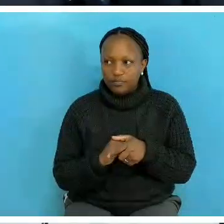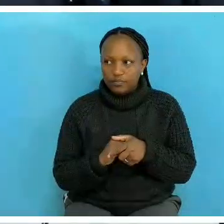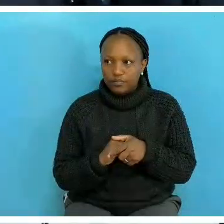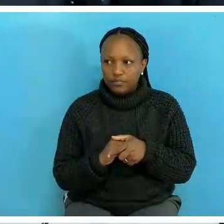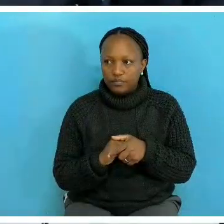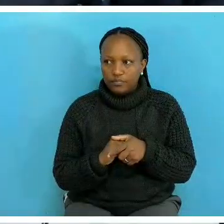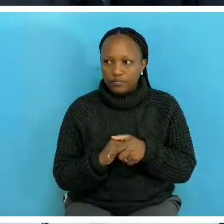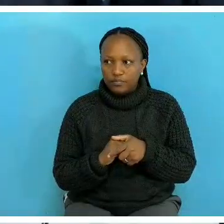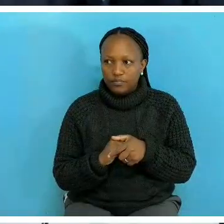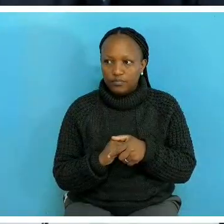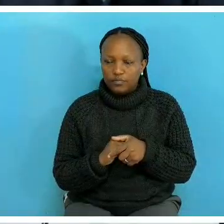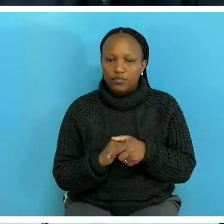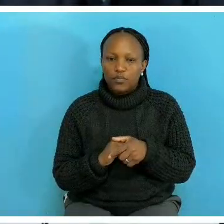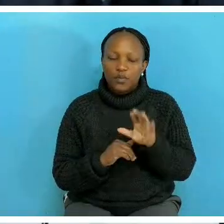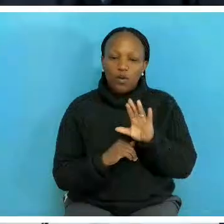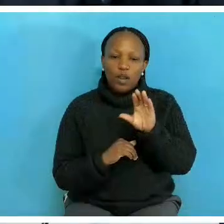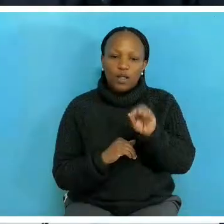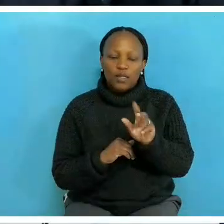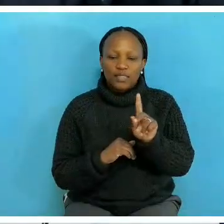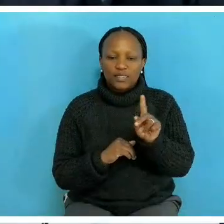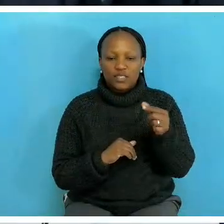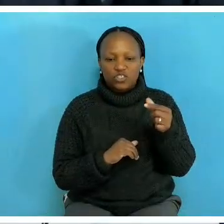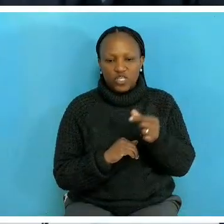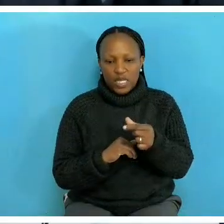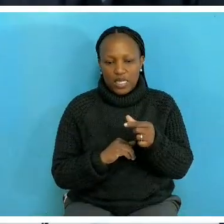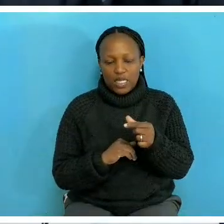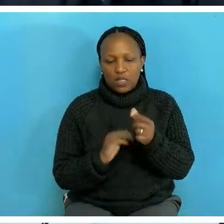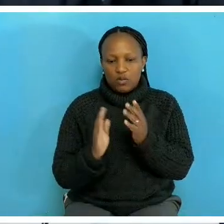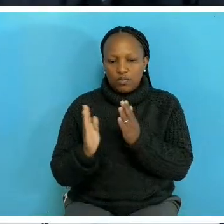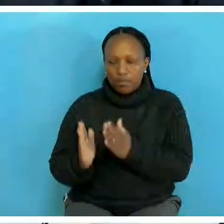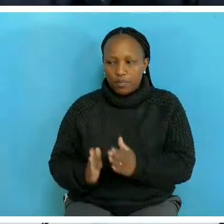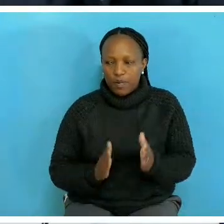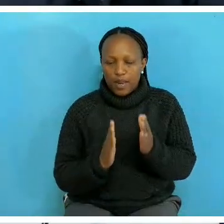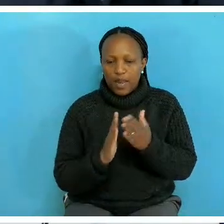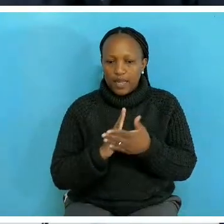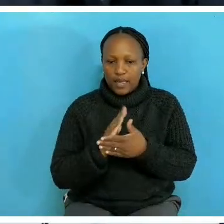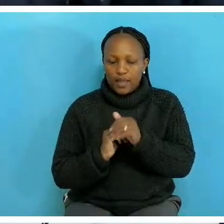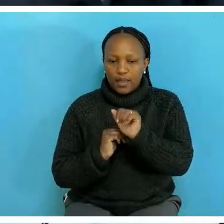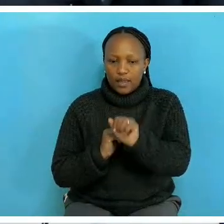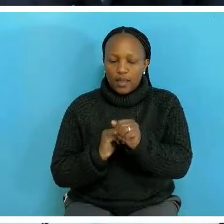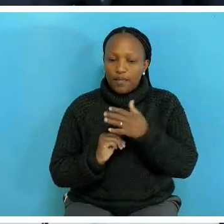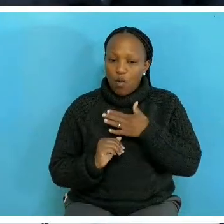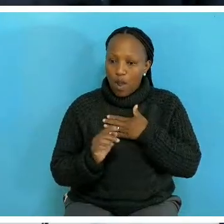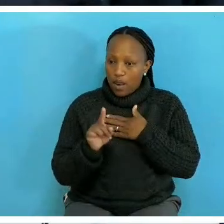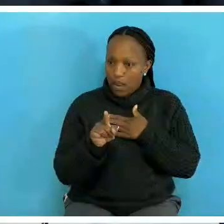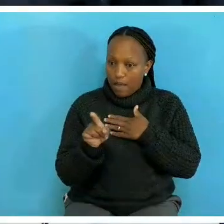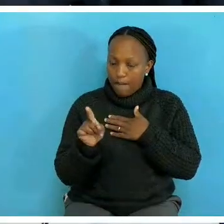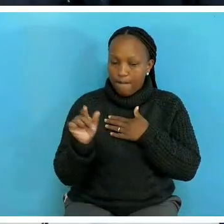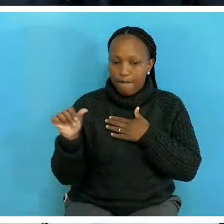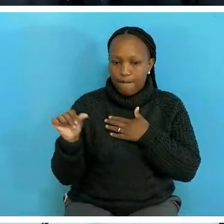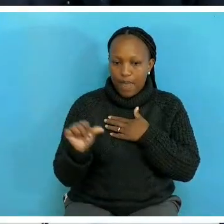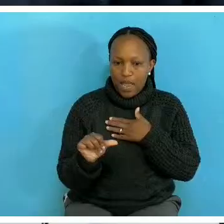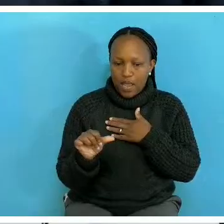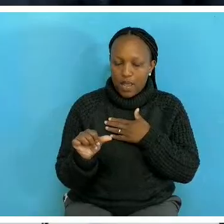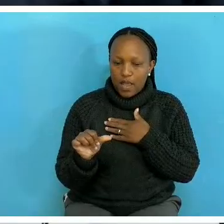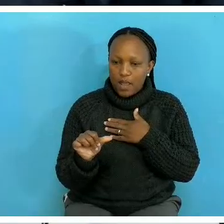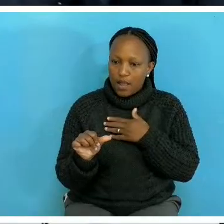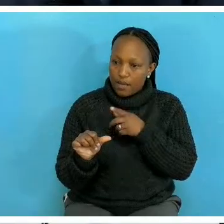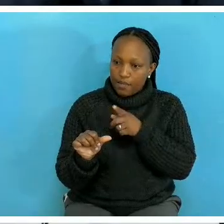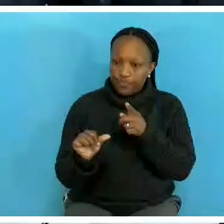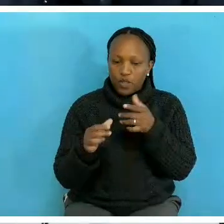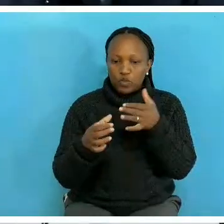also ask the DDG to prepare on their side. I want them to come back here and